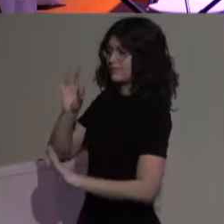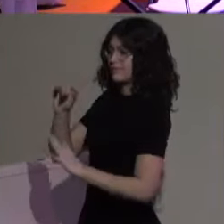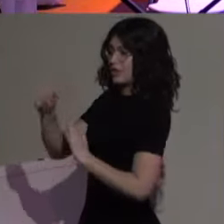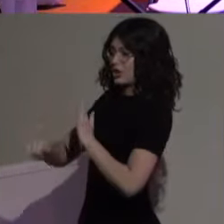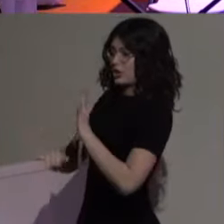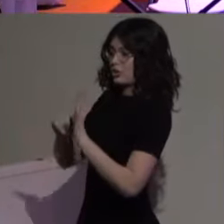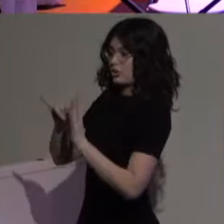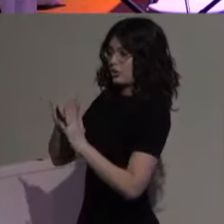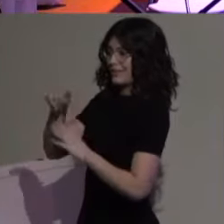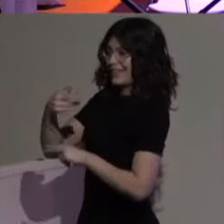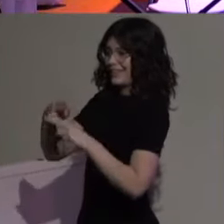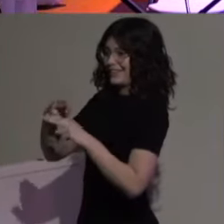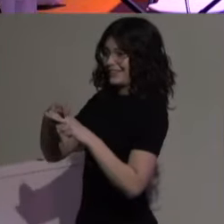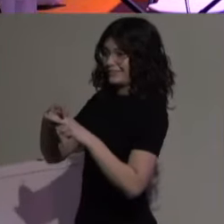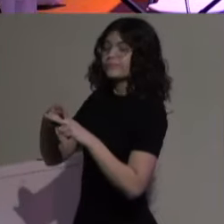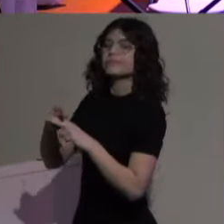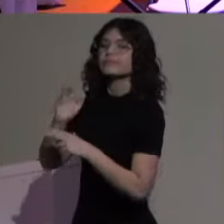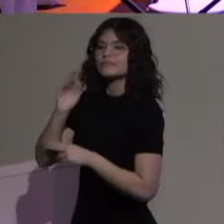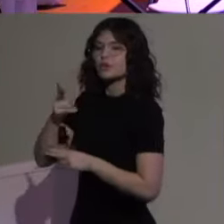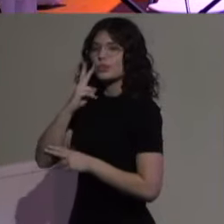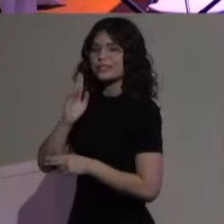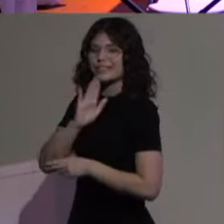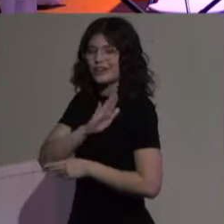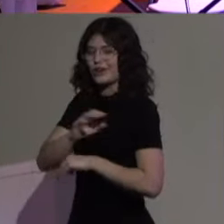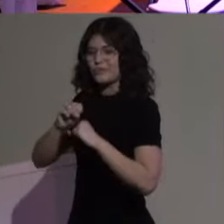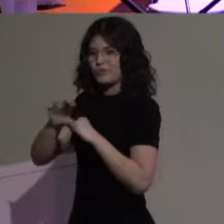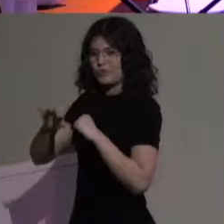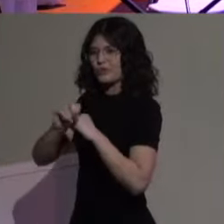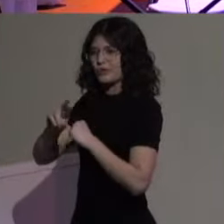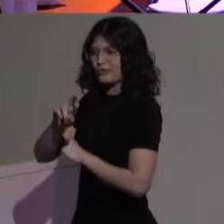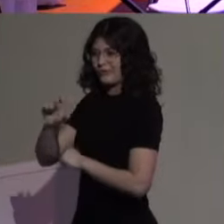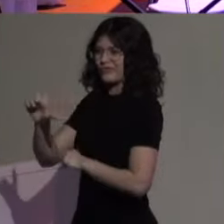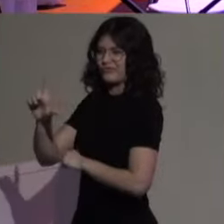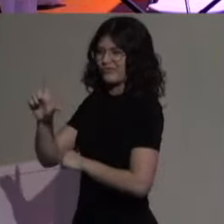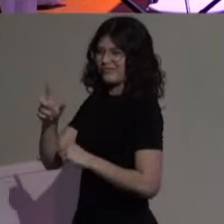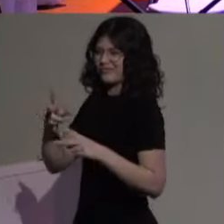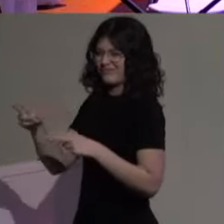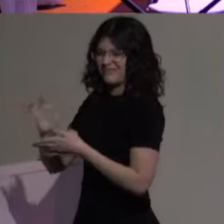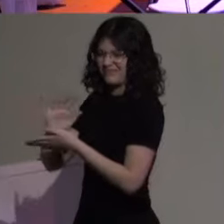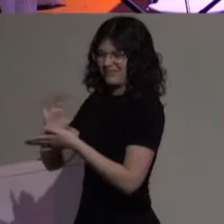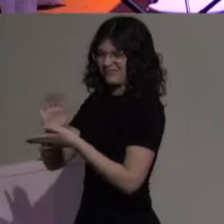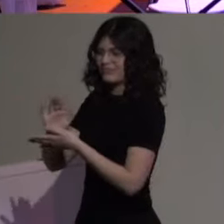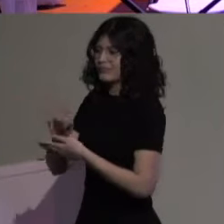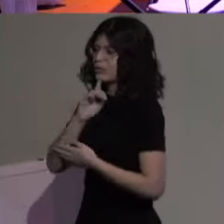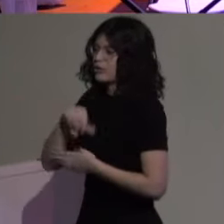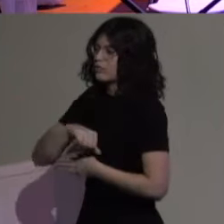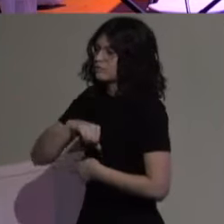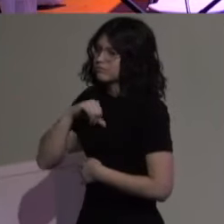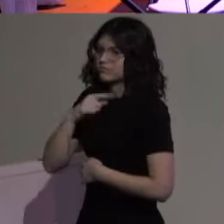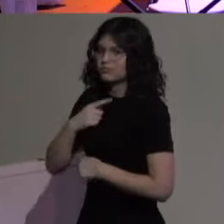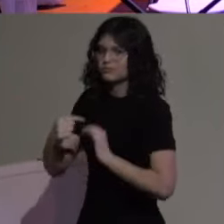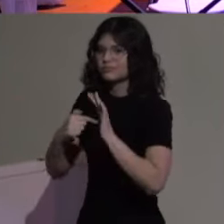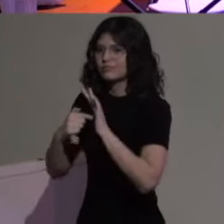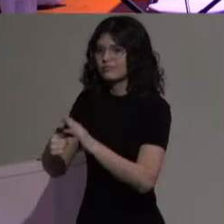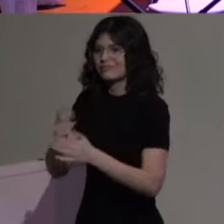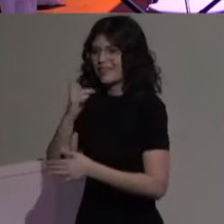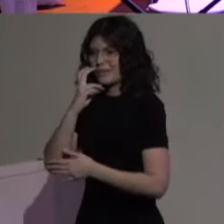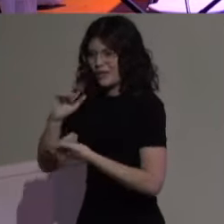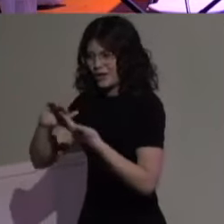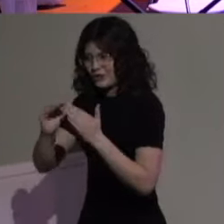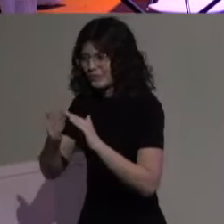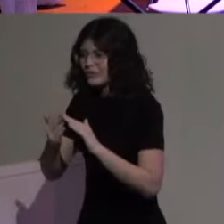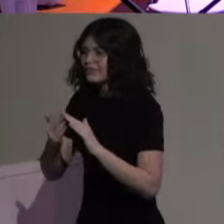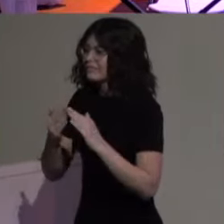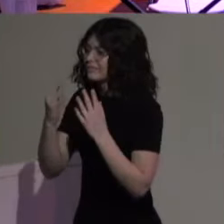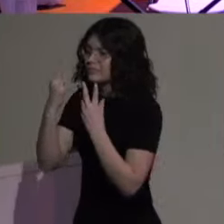the Light You Cannot See, you will see her promotional reel. And we are just so proud that she represents the blind community in such